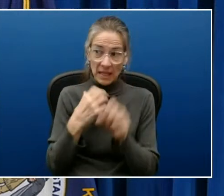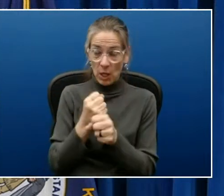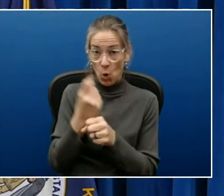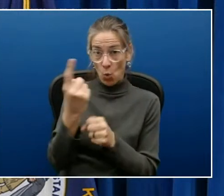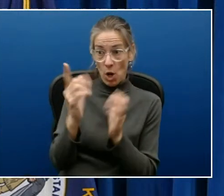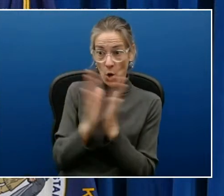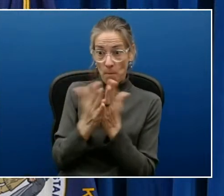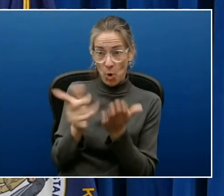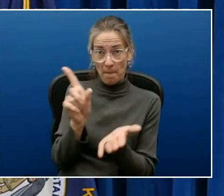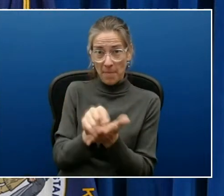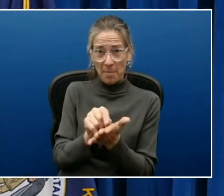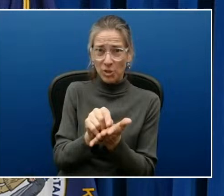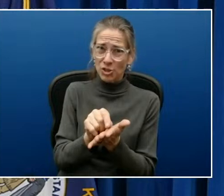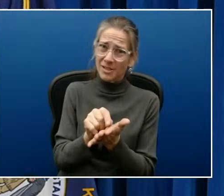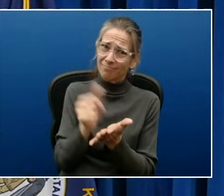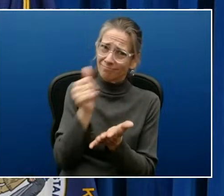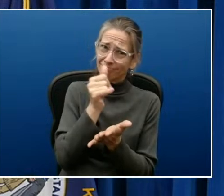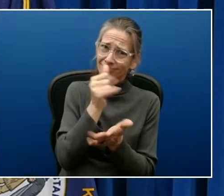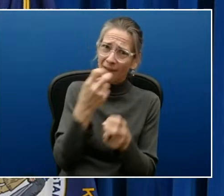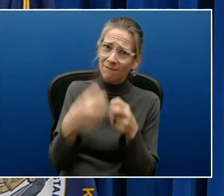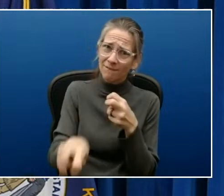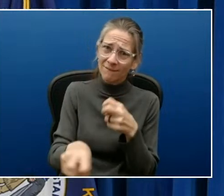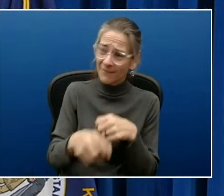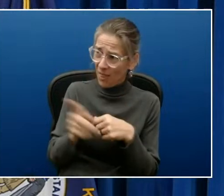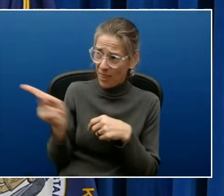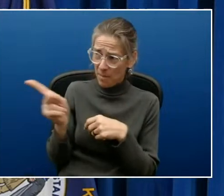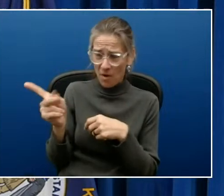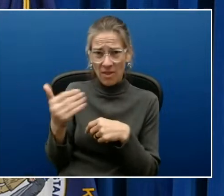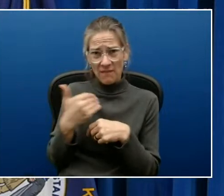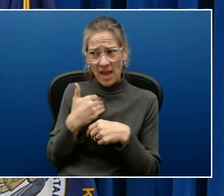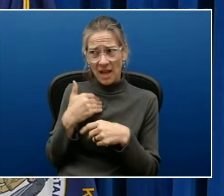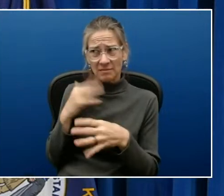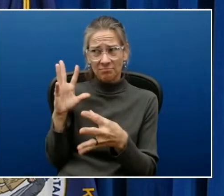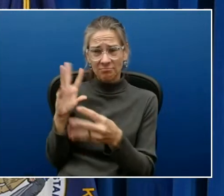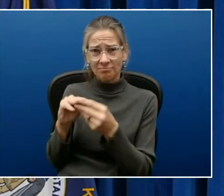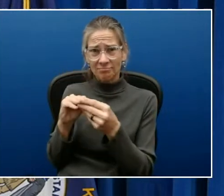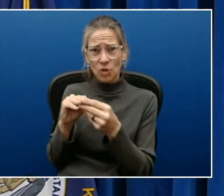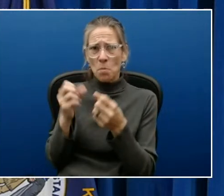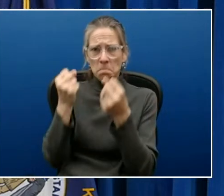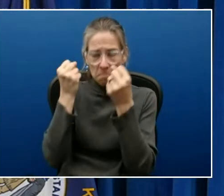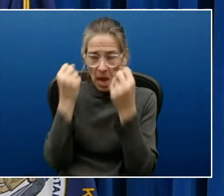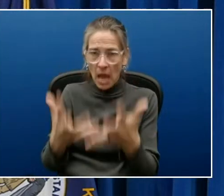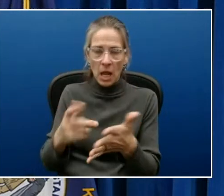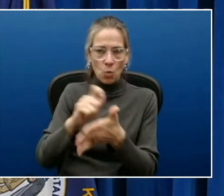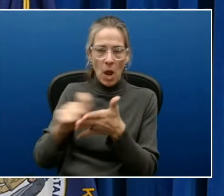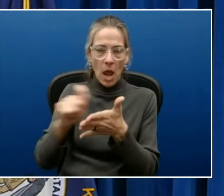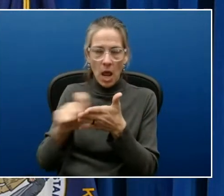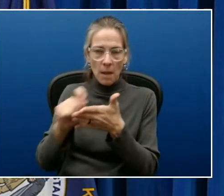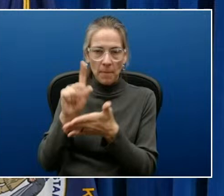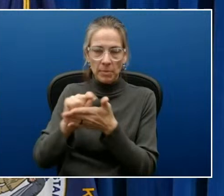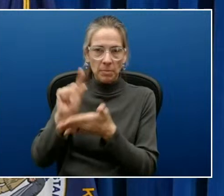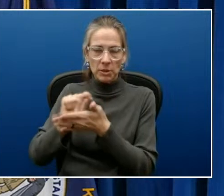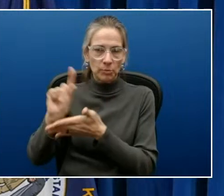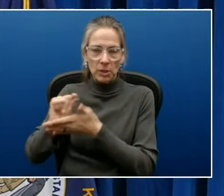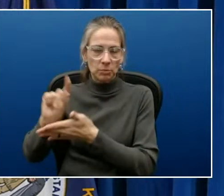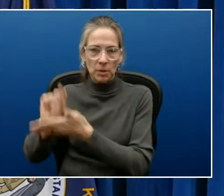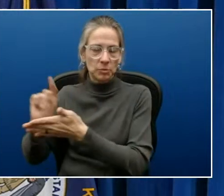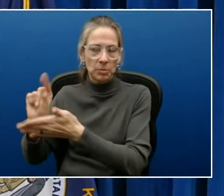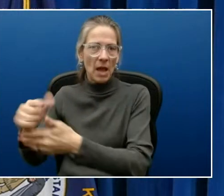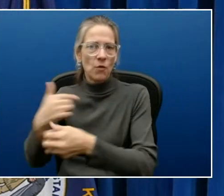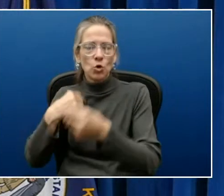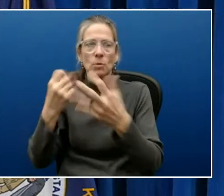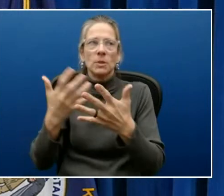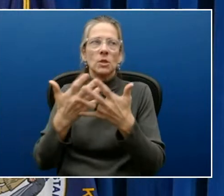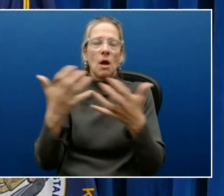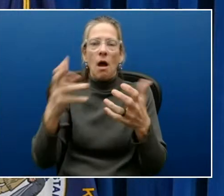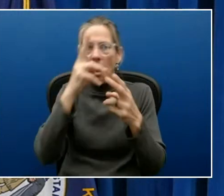tough enough. And between the two of these, they've had so many writings that bring so much honor and recognition